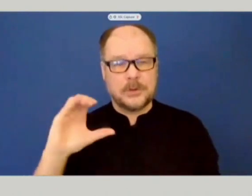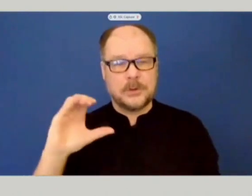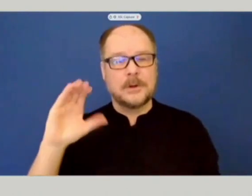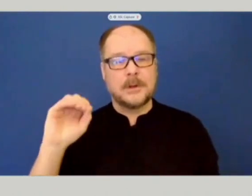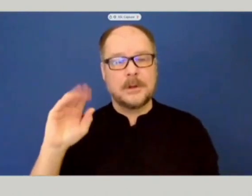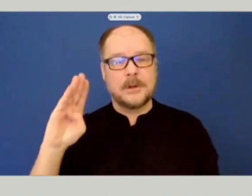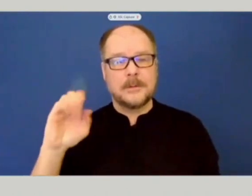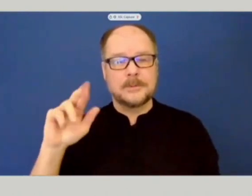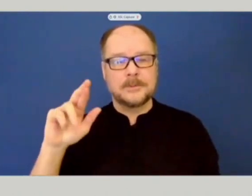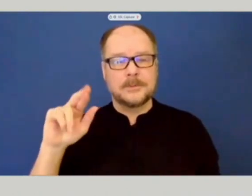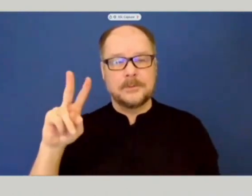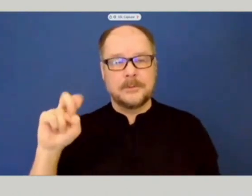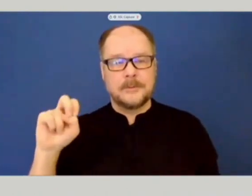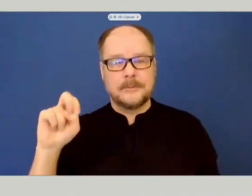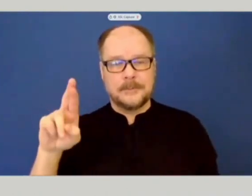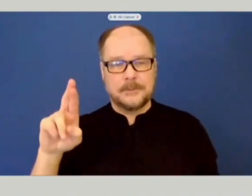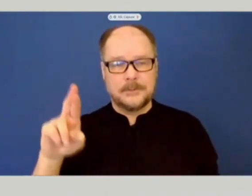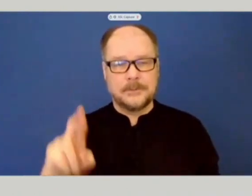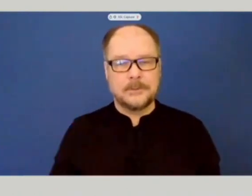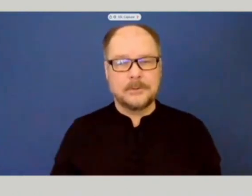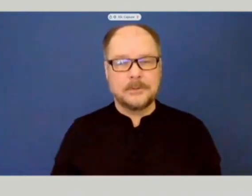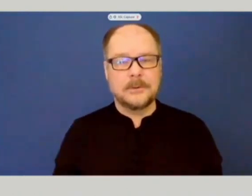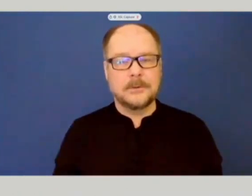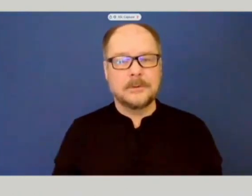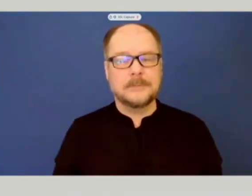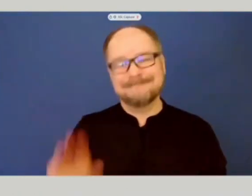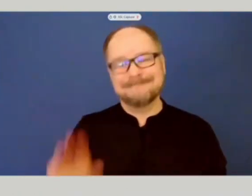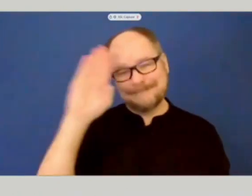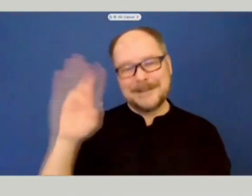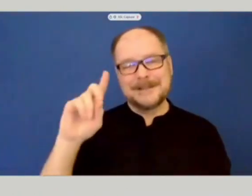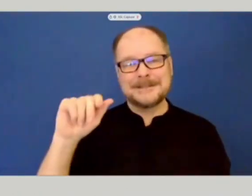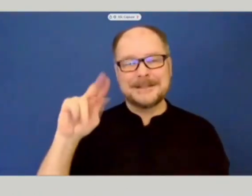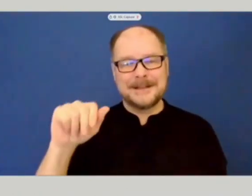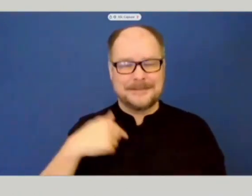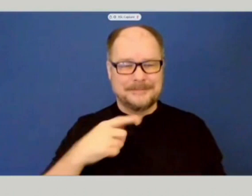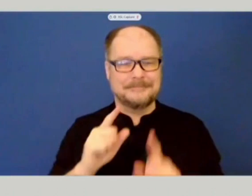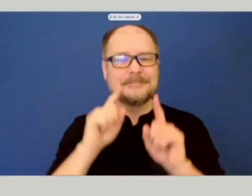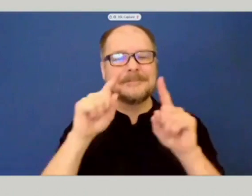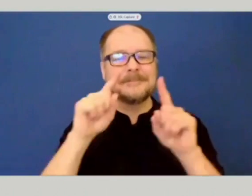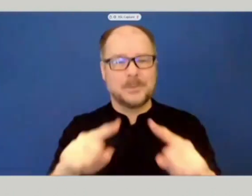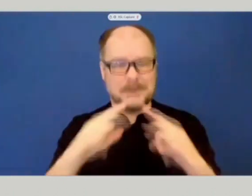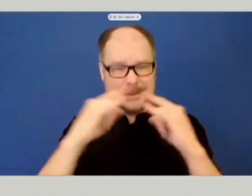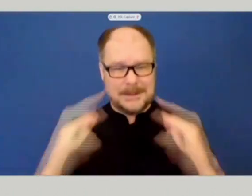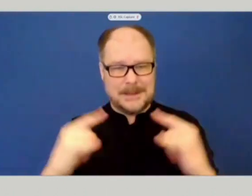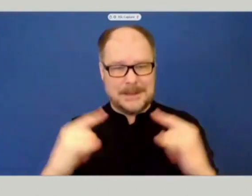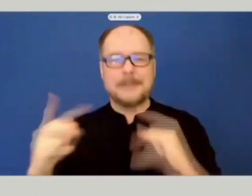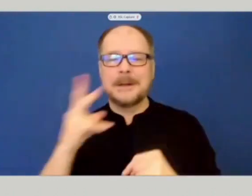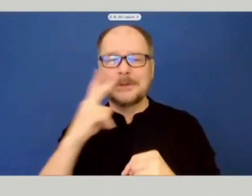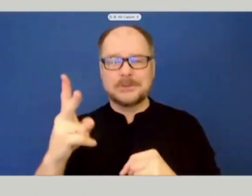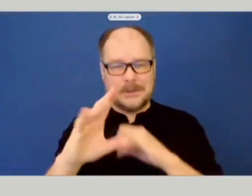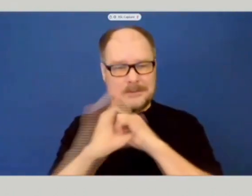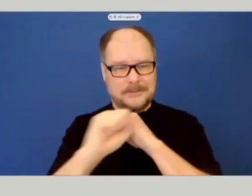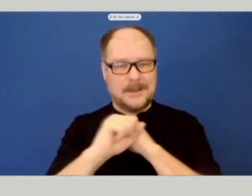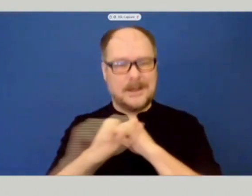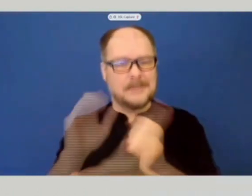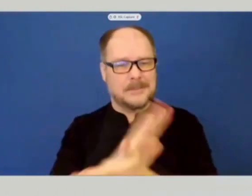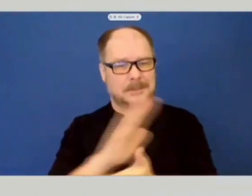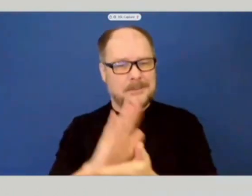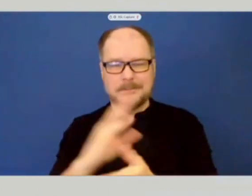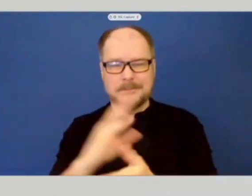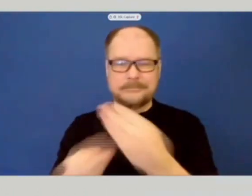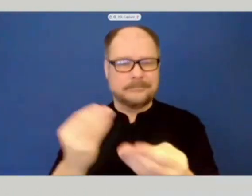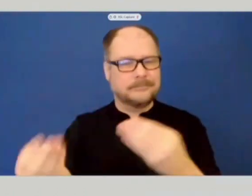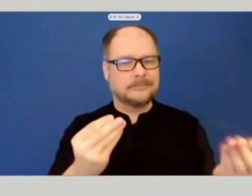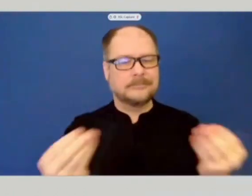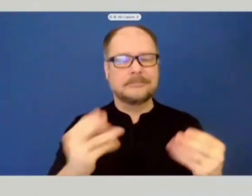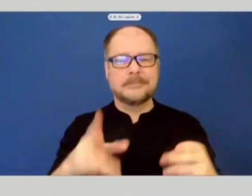Hi, Dina. I was out at the camps yesterday and had seen a flyer going around some of the conditions